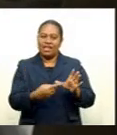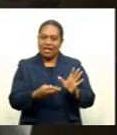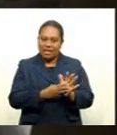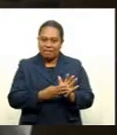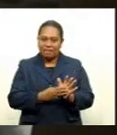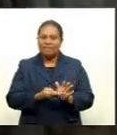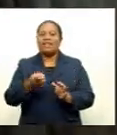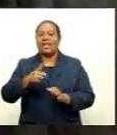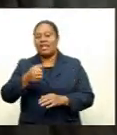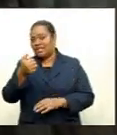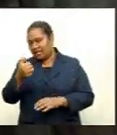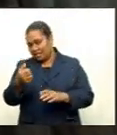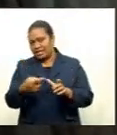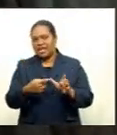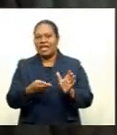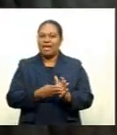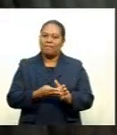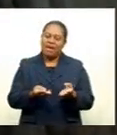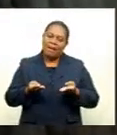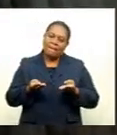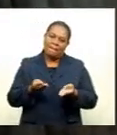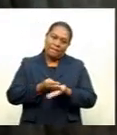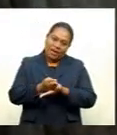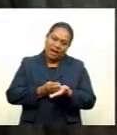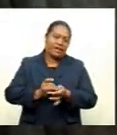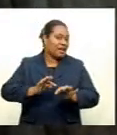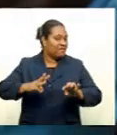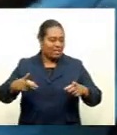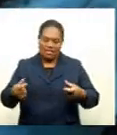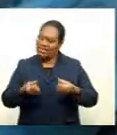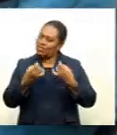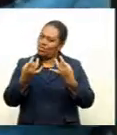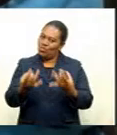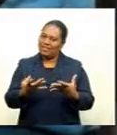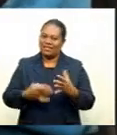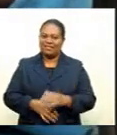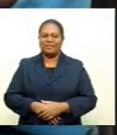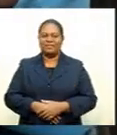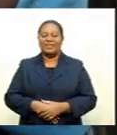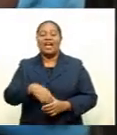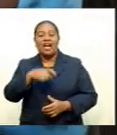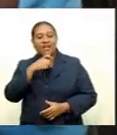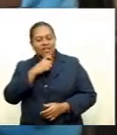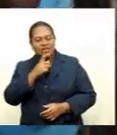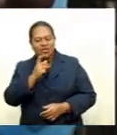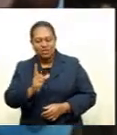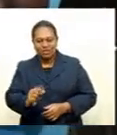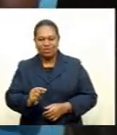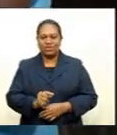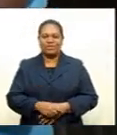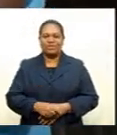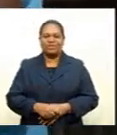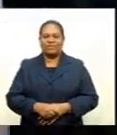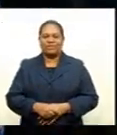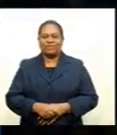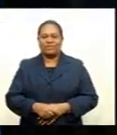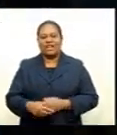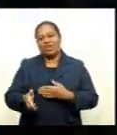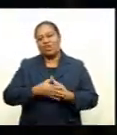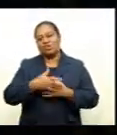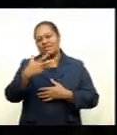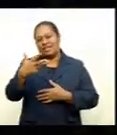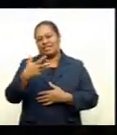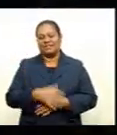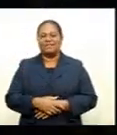by 6 a.m. the bread and the buns are ready. I also bake in the afternoon and we close at 9 p.m. The bread